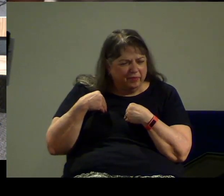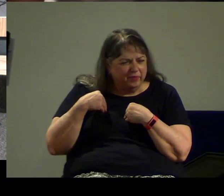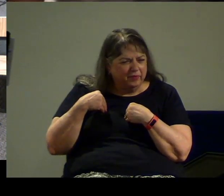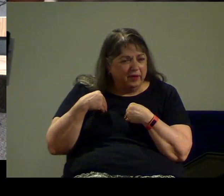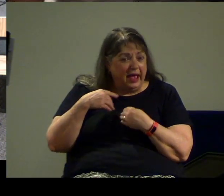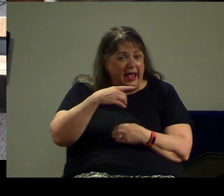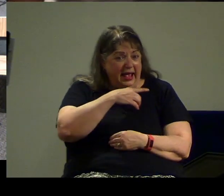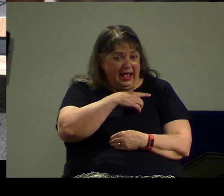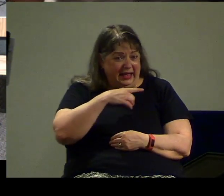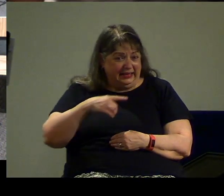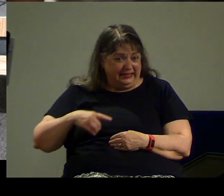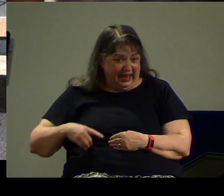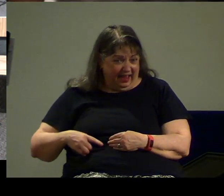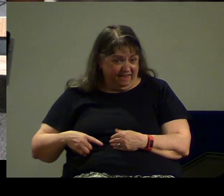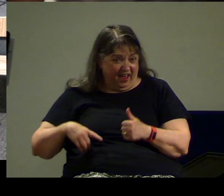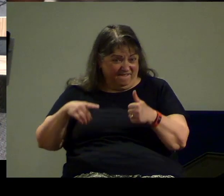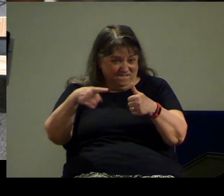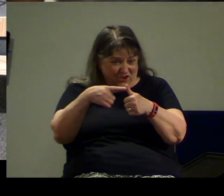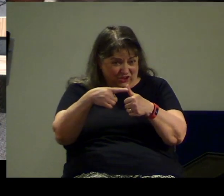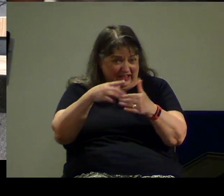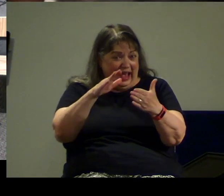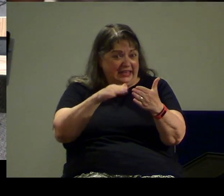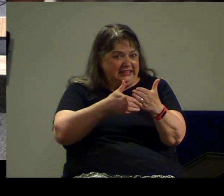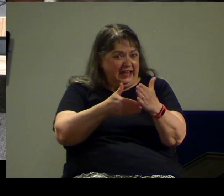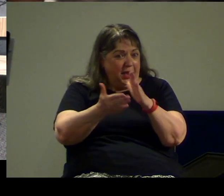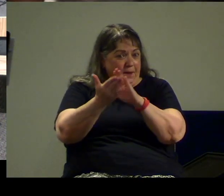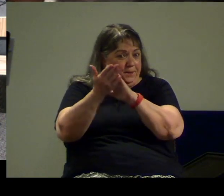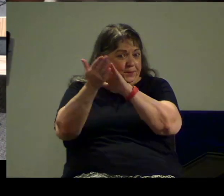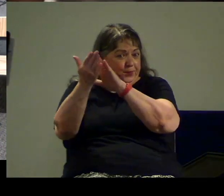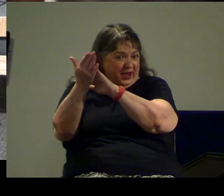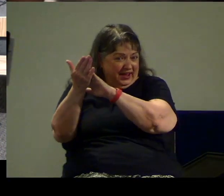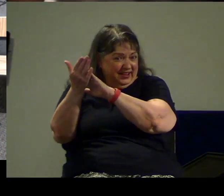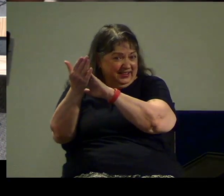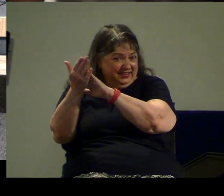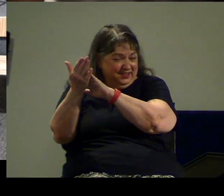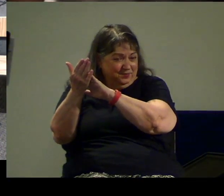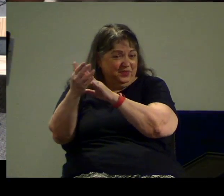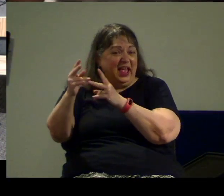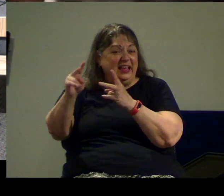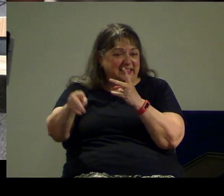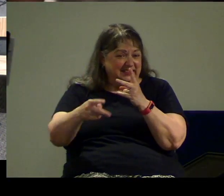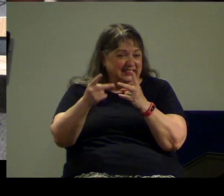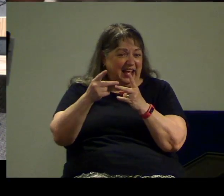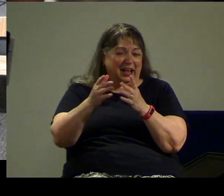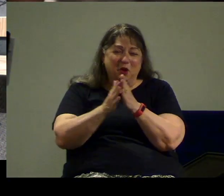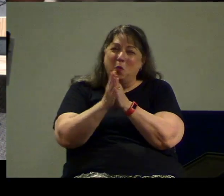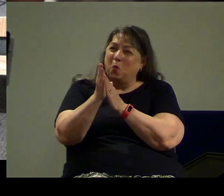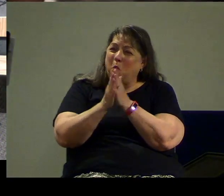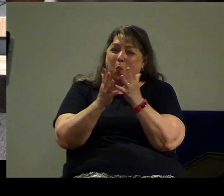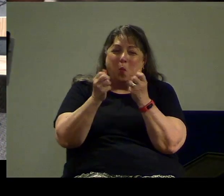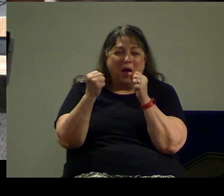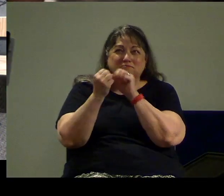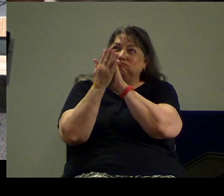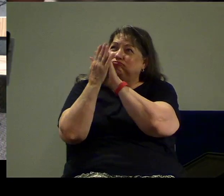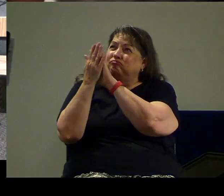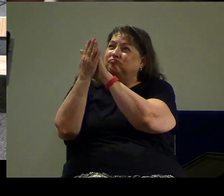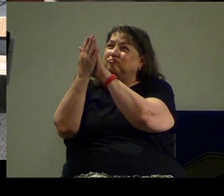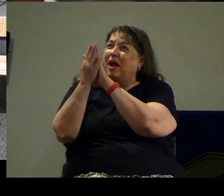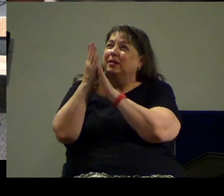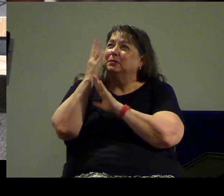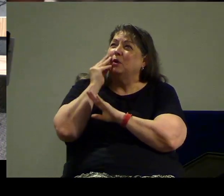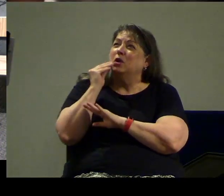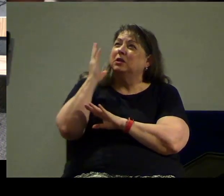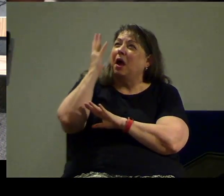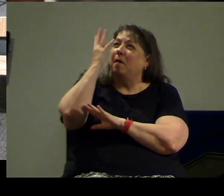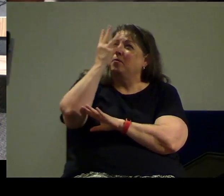always sang the praises and the worship of God, and he longed to be in the presence of God to behold his beauty.